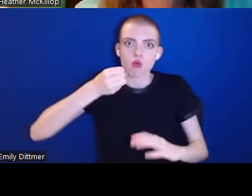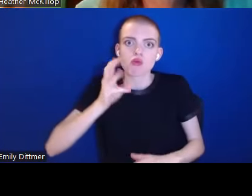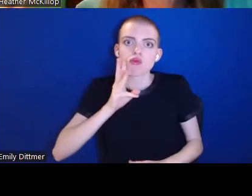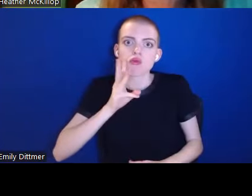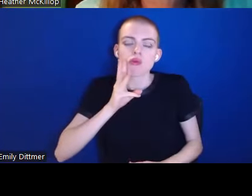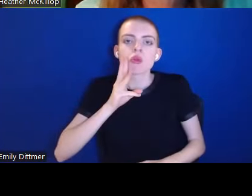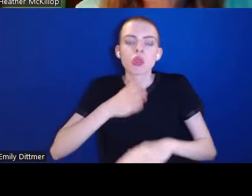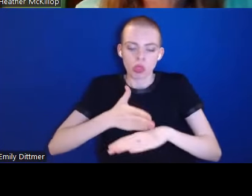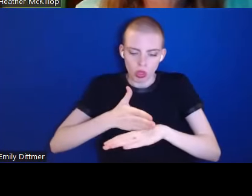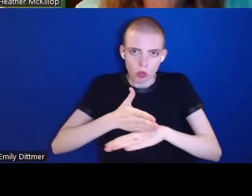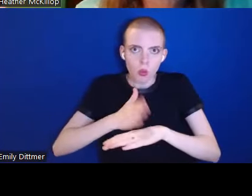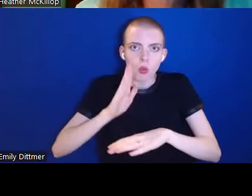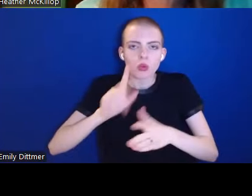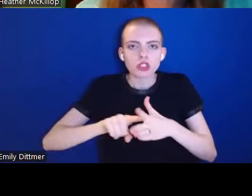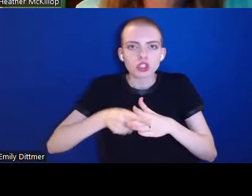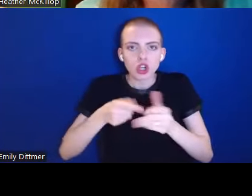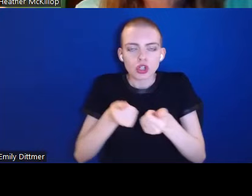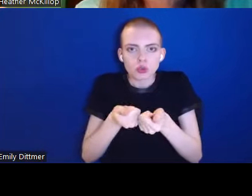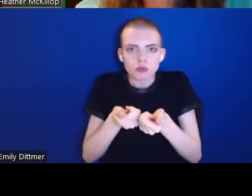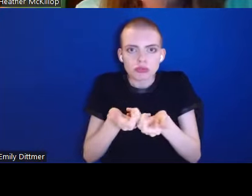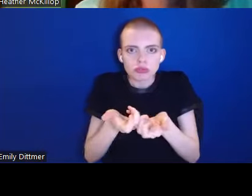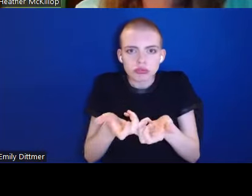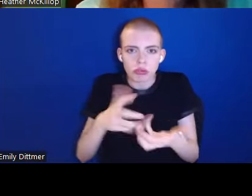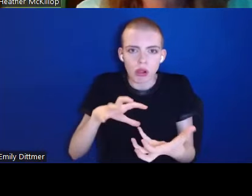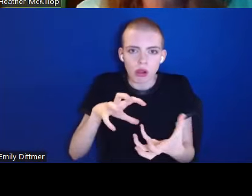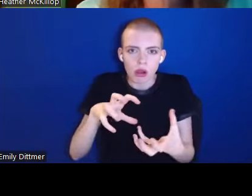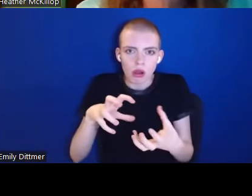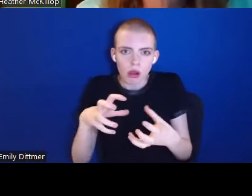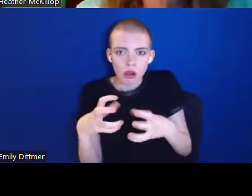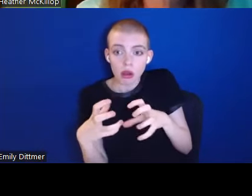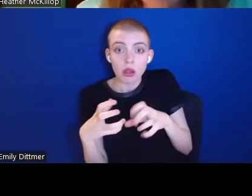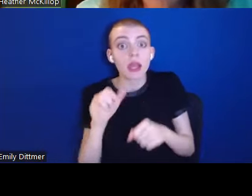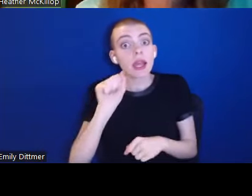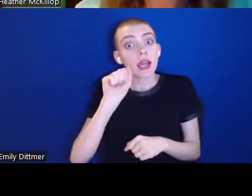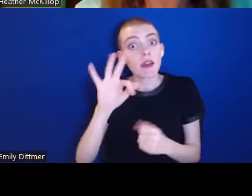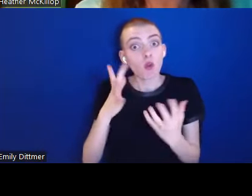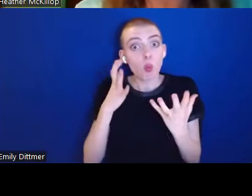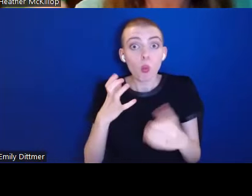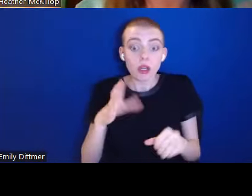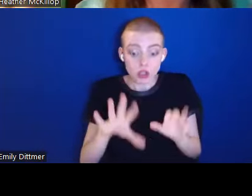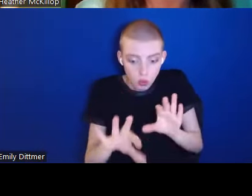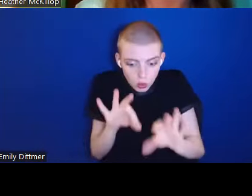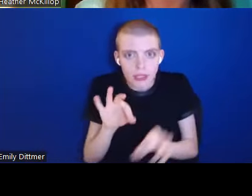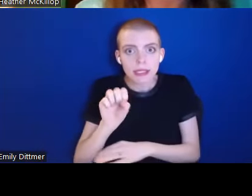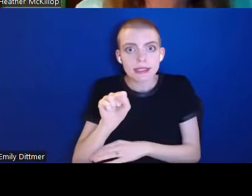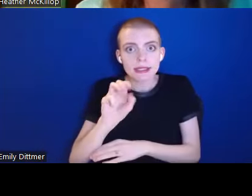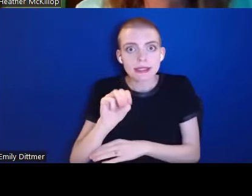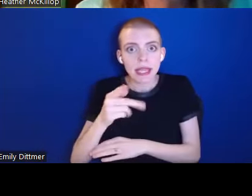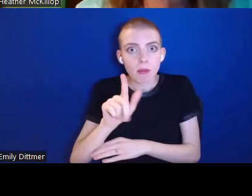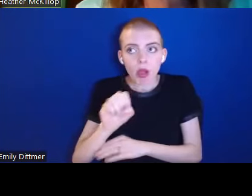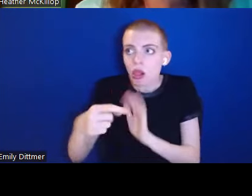and distorts. And if you want to submit it for radiocarbon samples, that's fine. But if you want to identify the